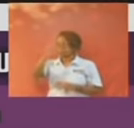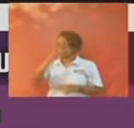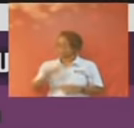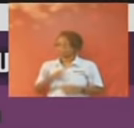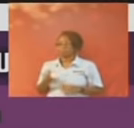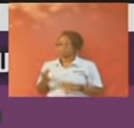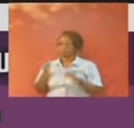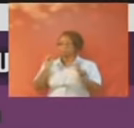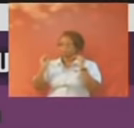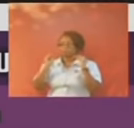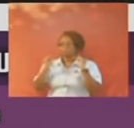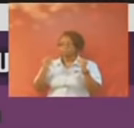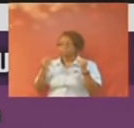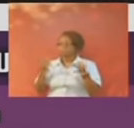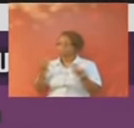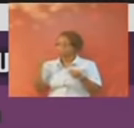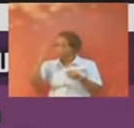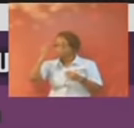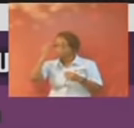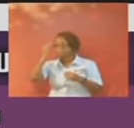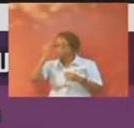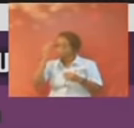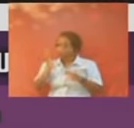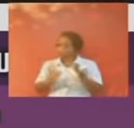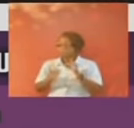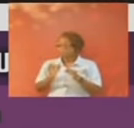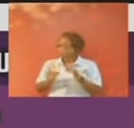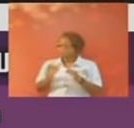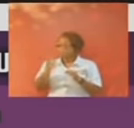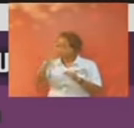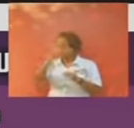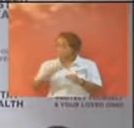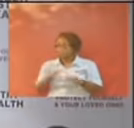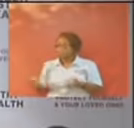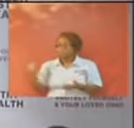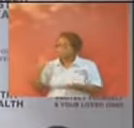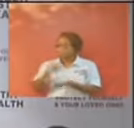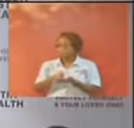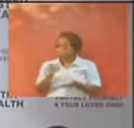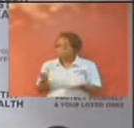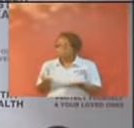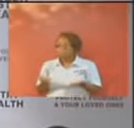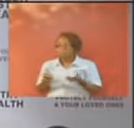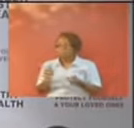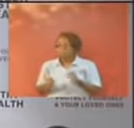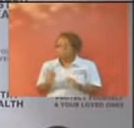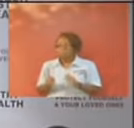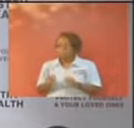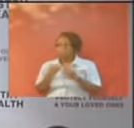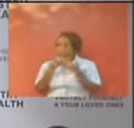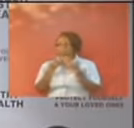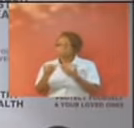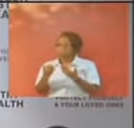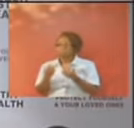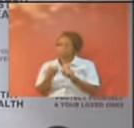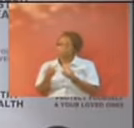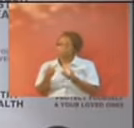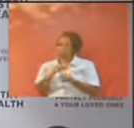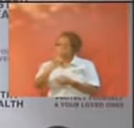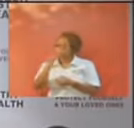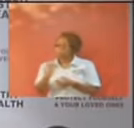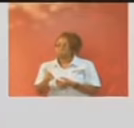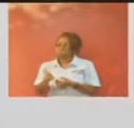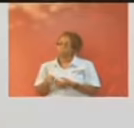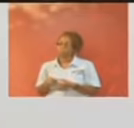if that gentleman has been able to return home for his last. Thank you. Thank you very much, Ms. Boodram, for that question. We